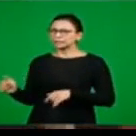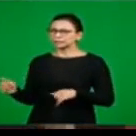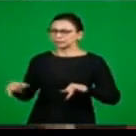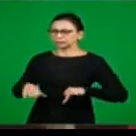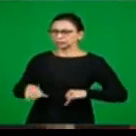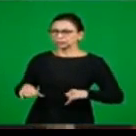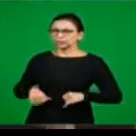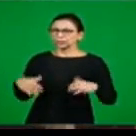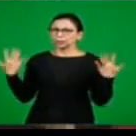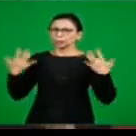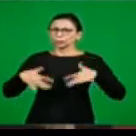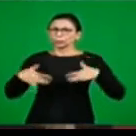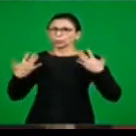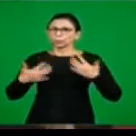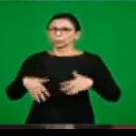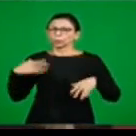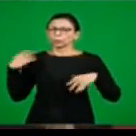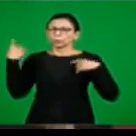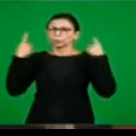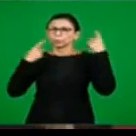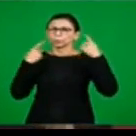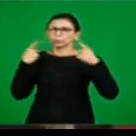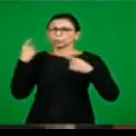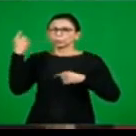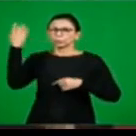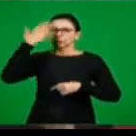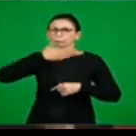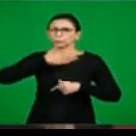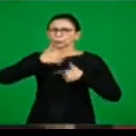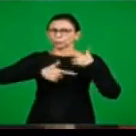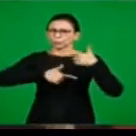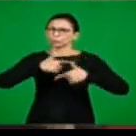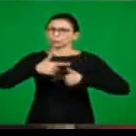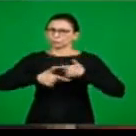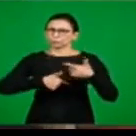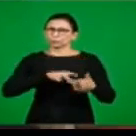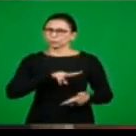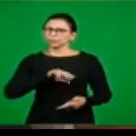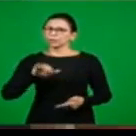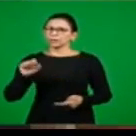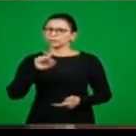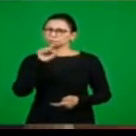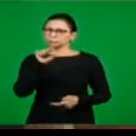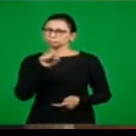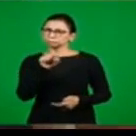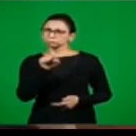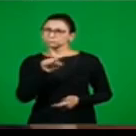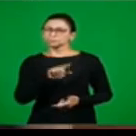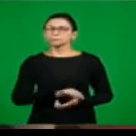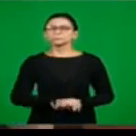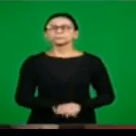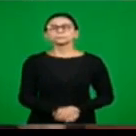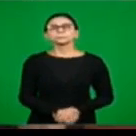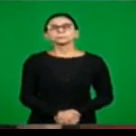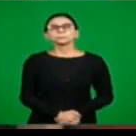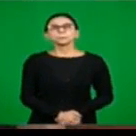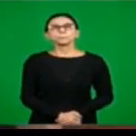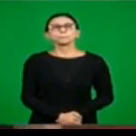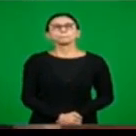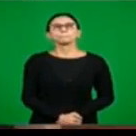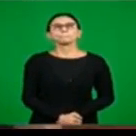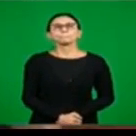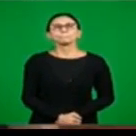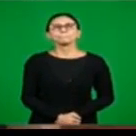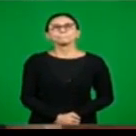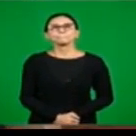go through the Great Tribulation? So now go on the text. Now we can come. Go ahead.